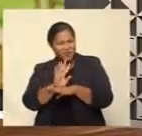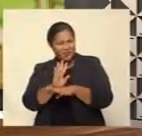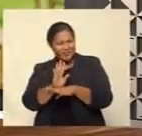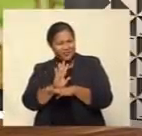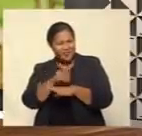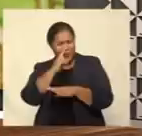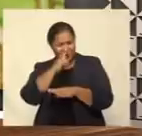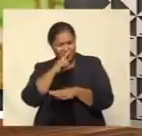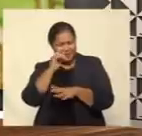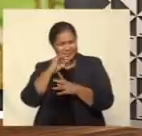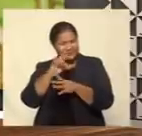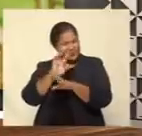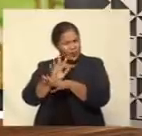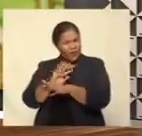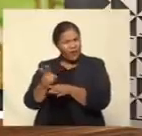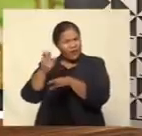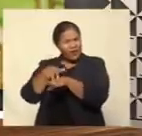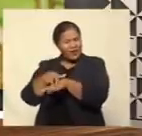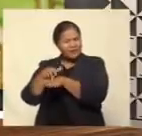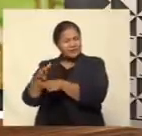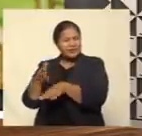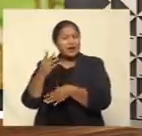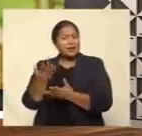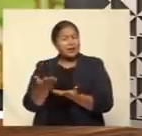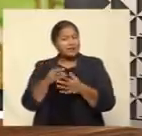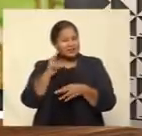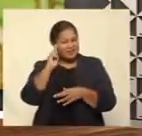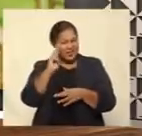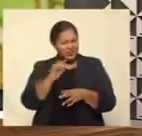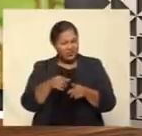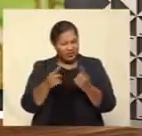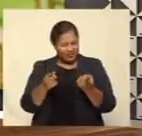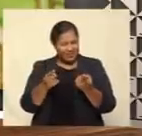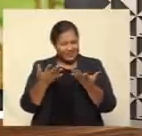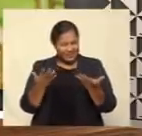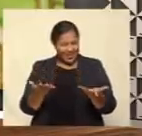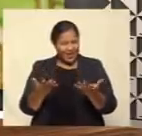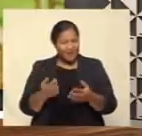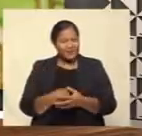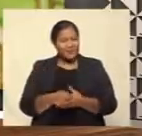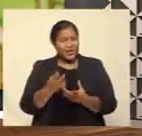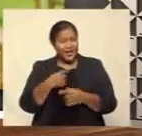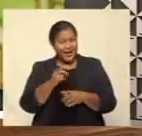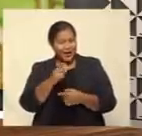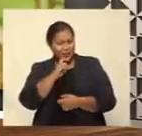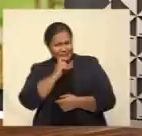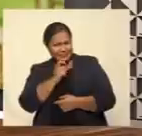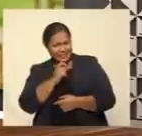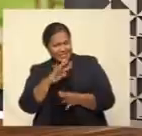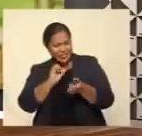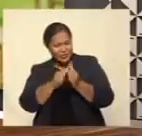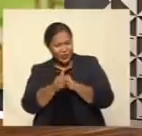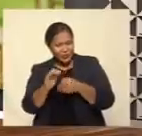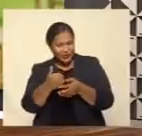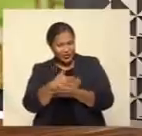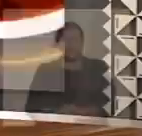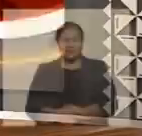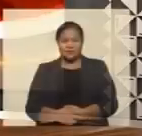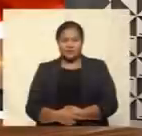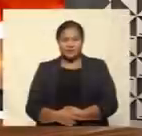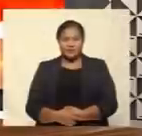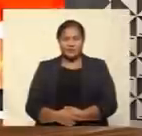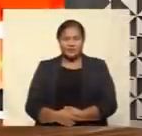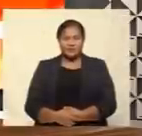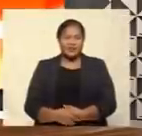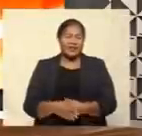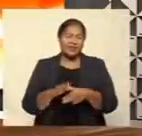on ostriches. Well, apparently it's an actual thing in this day and age. In our quirky sport of the day, ostrich racing. That's